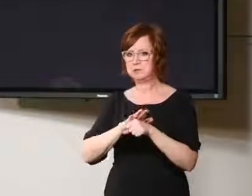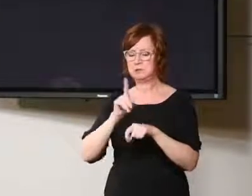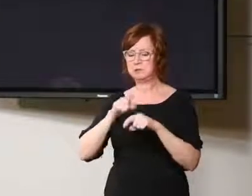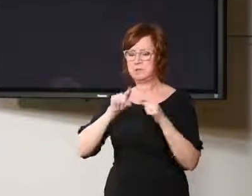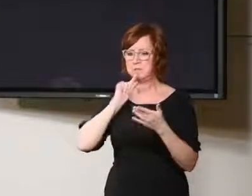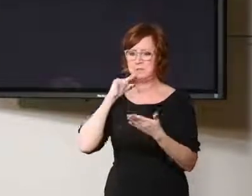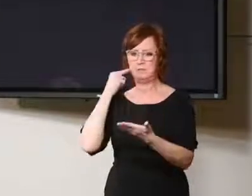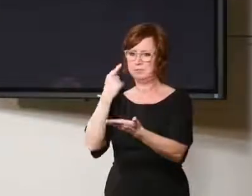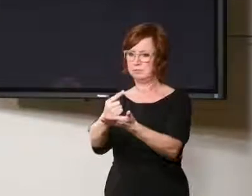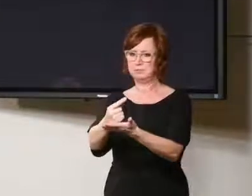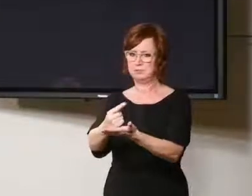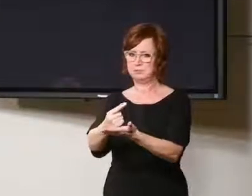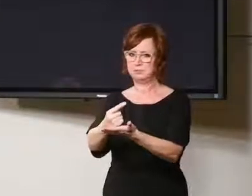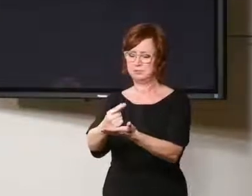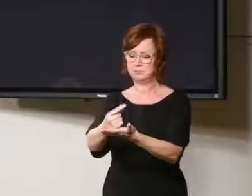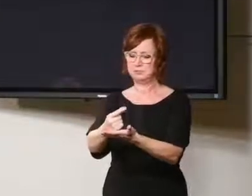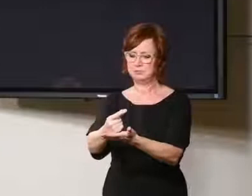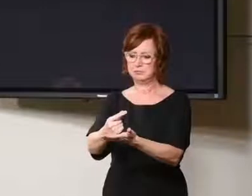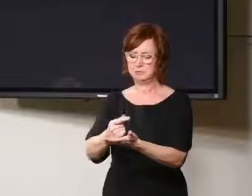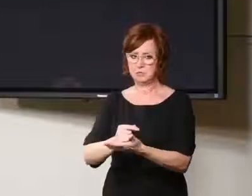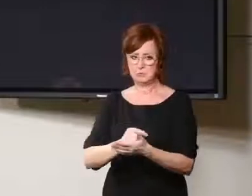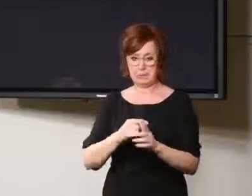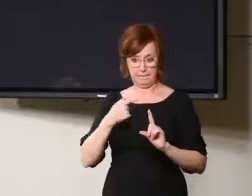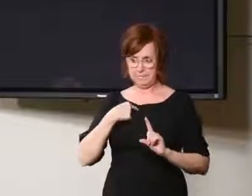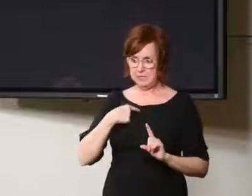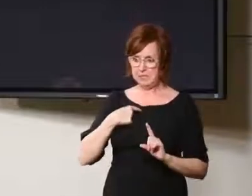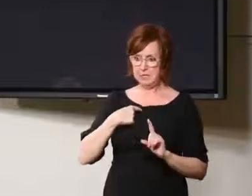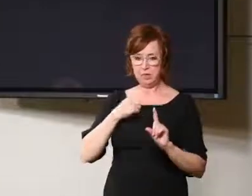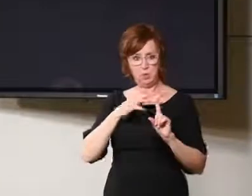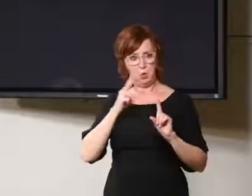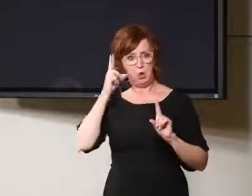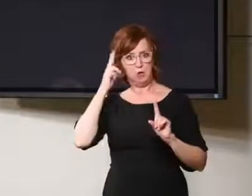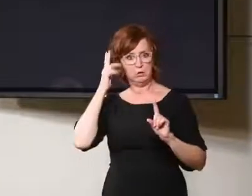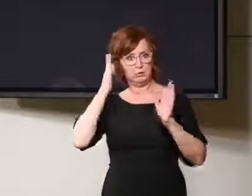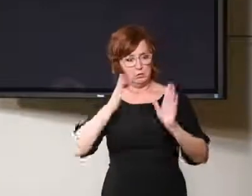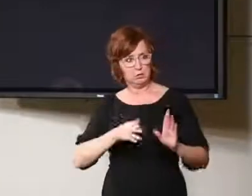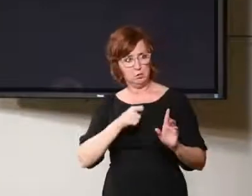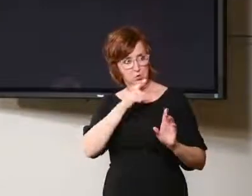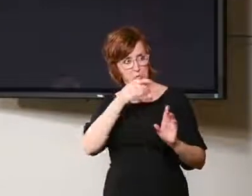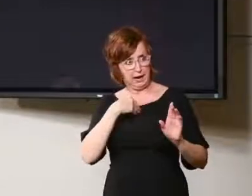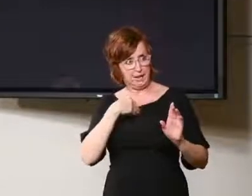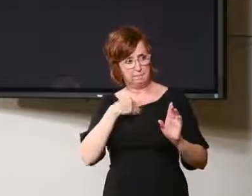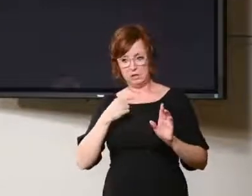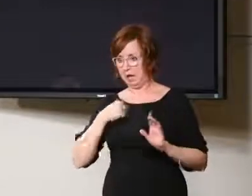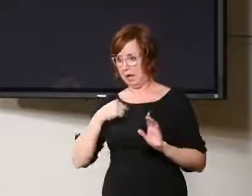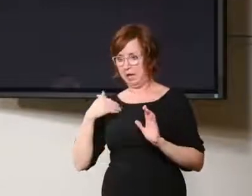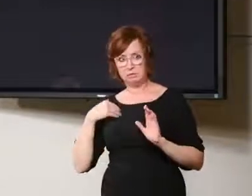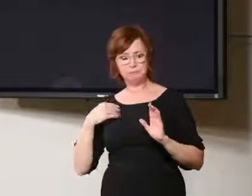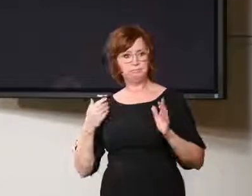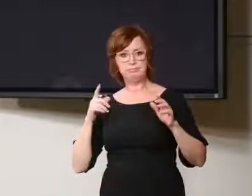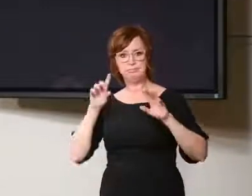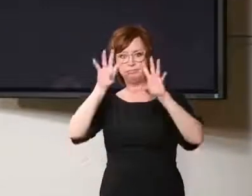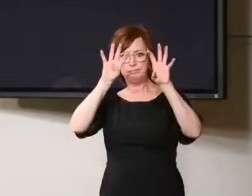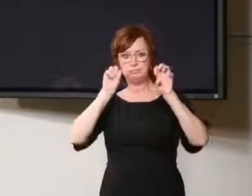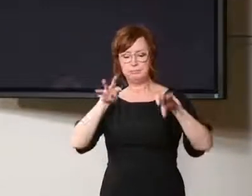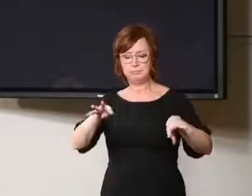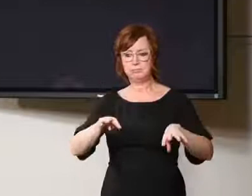providing service is not unknowingly mildly symptomatic and transmitting. So that's why all those restrictions are in